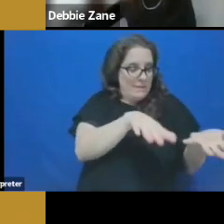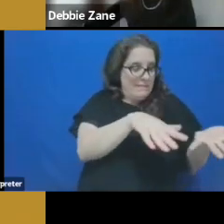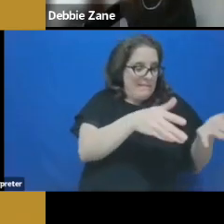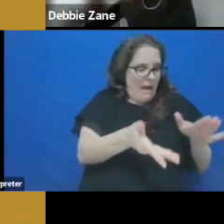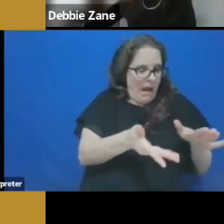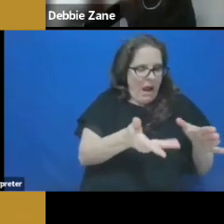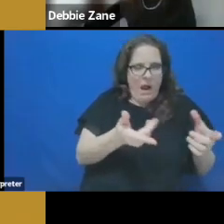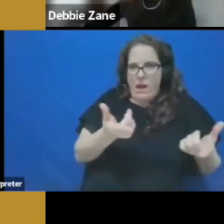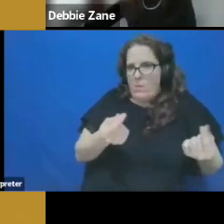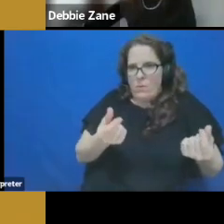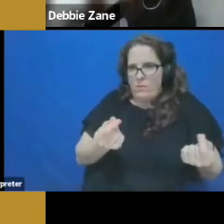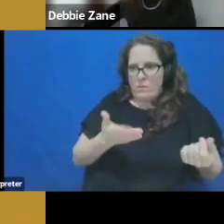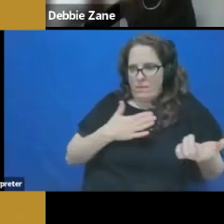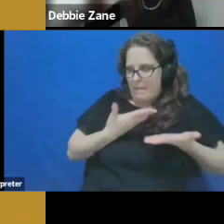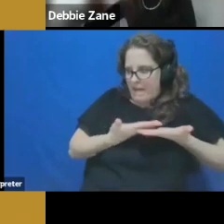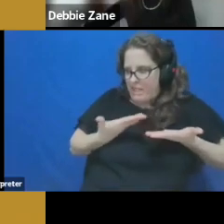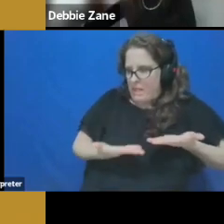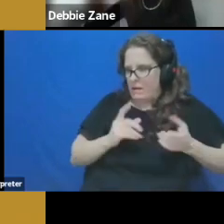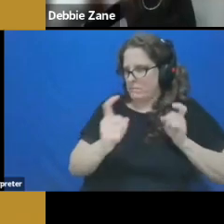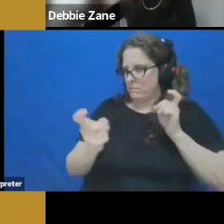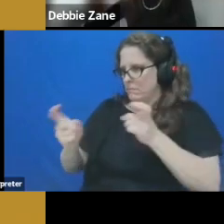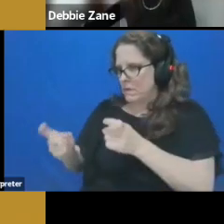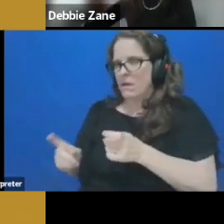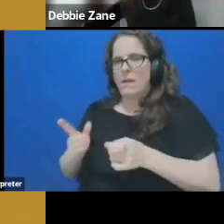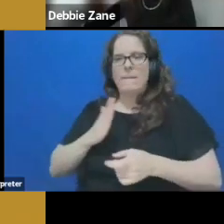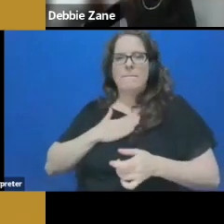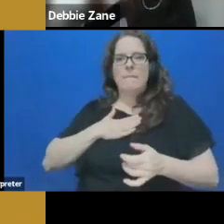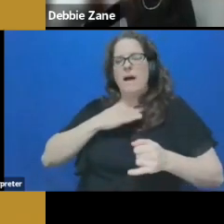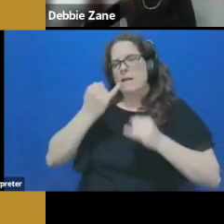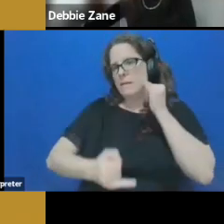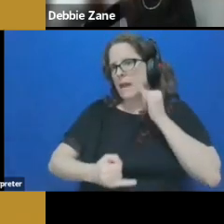final wishes should be carried out when a person passes away.